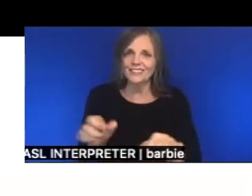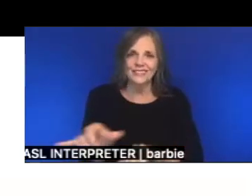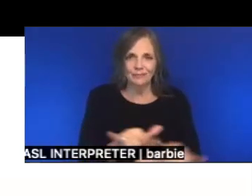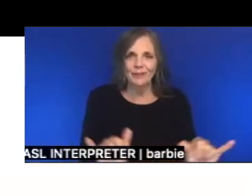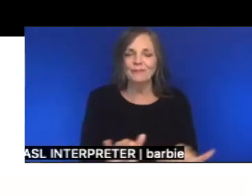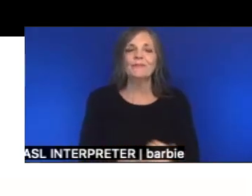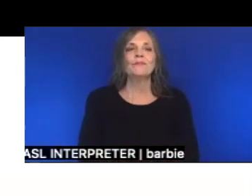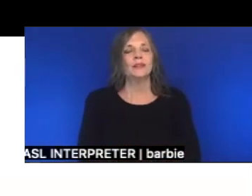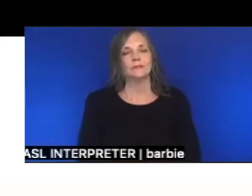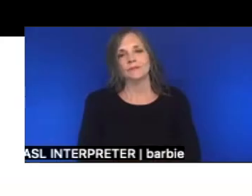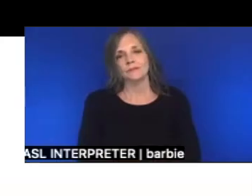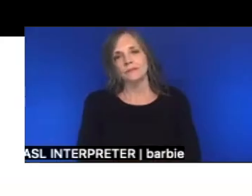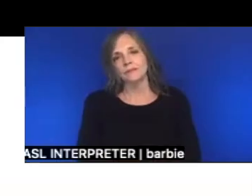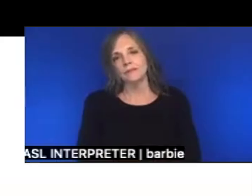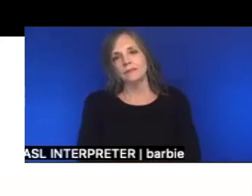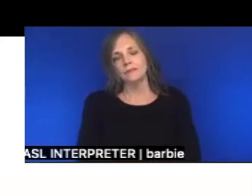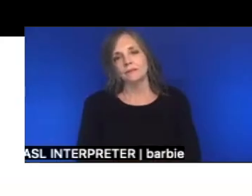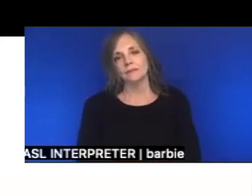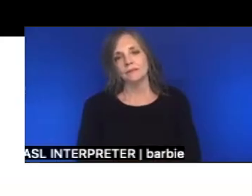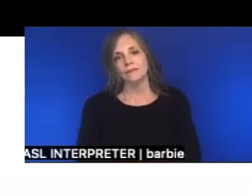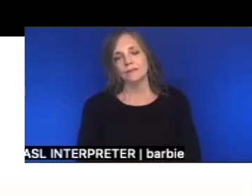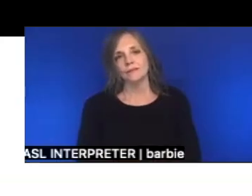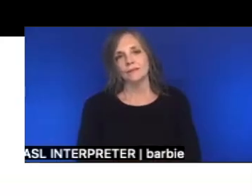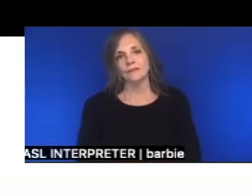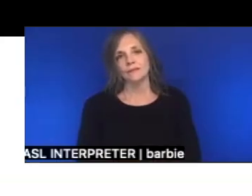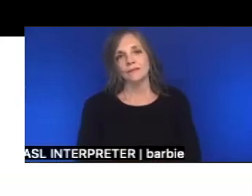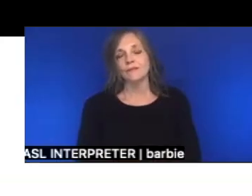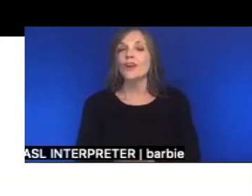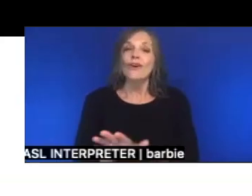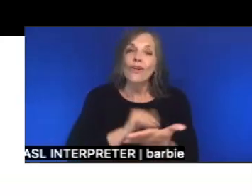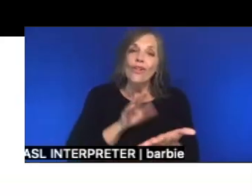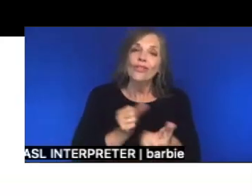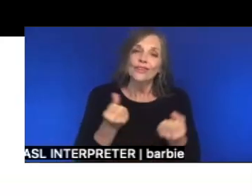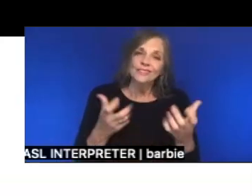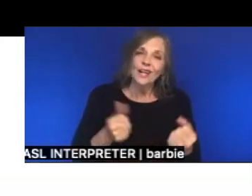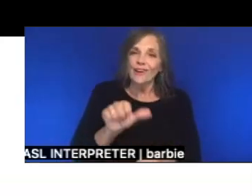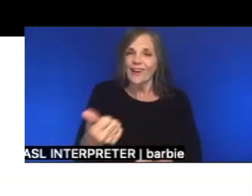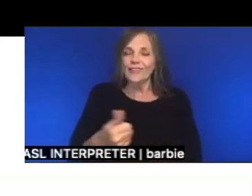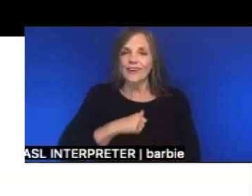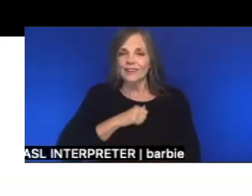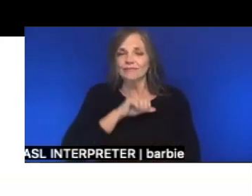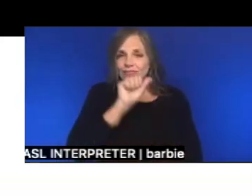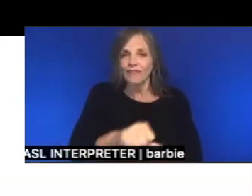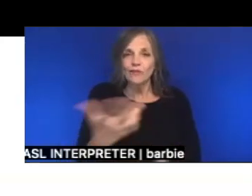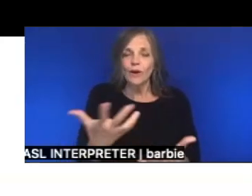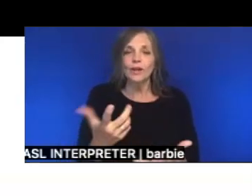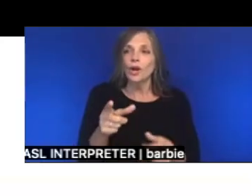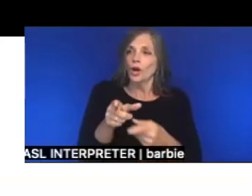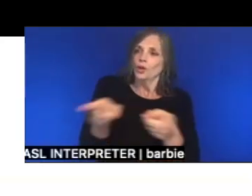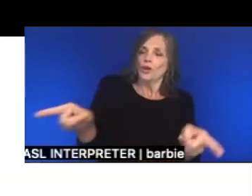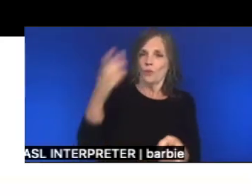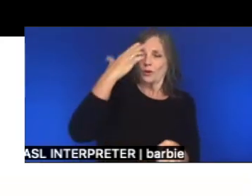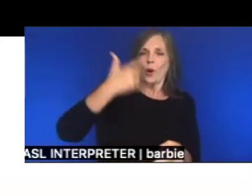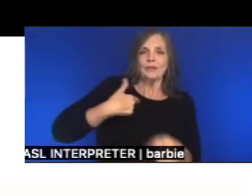Another thing about that I loved about learning sign languages is that nobody realizes that you're a foreigner.